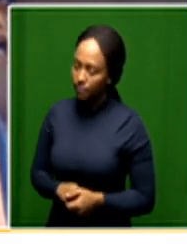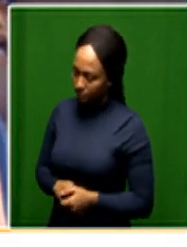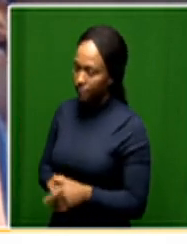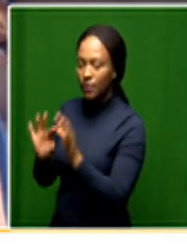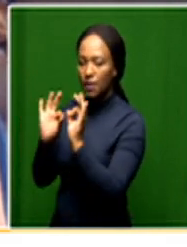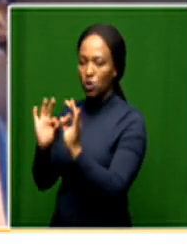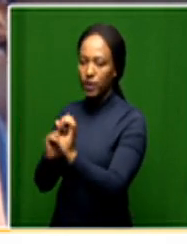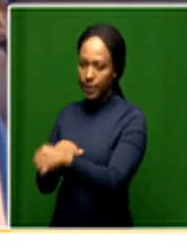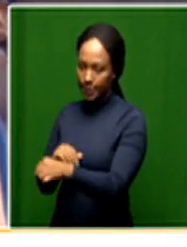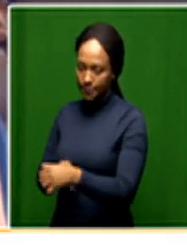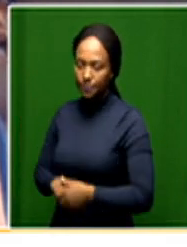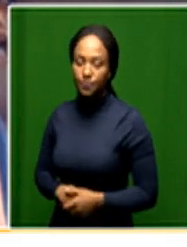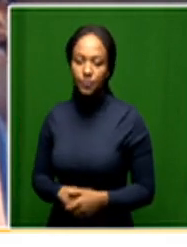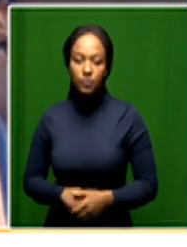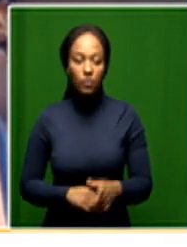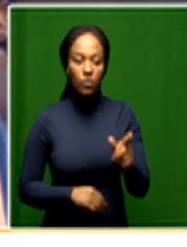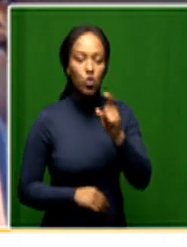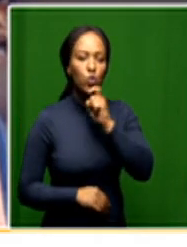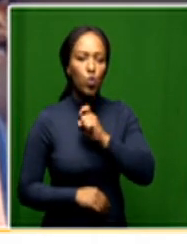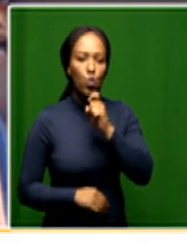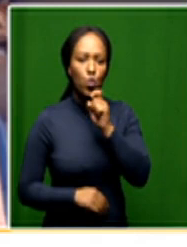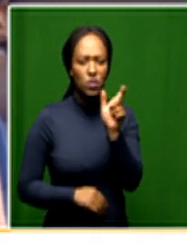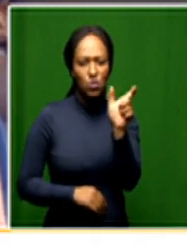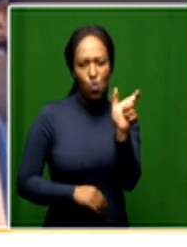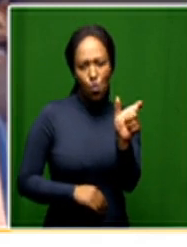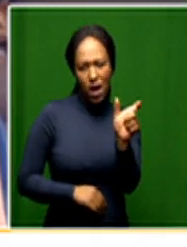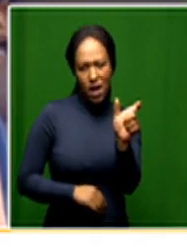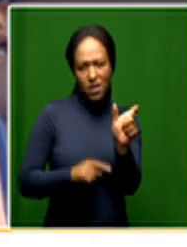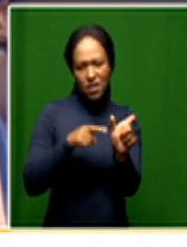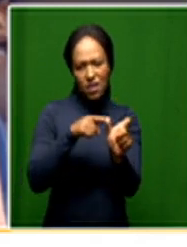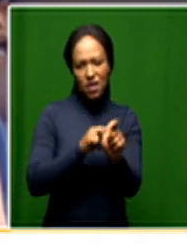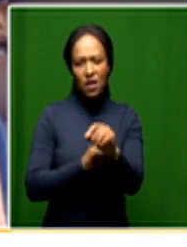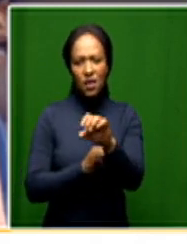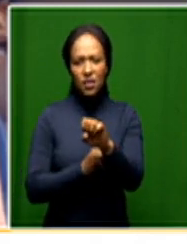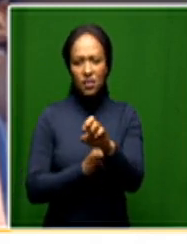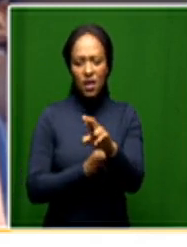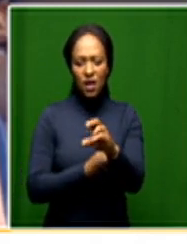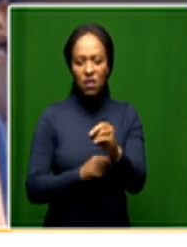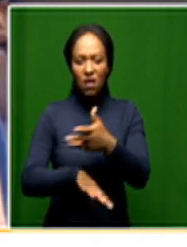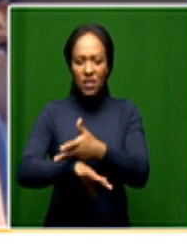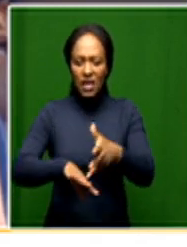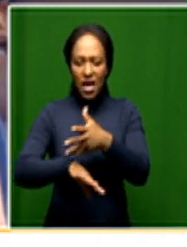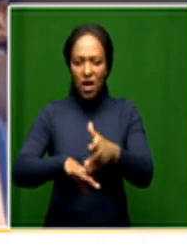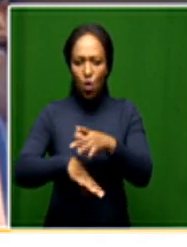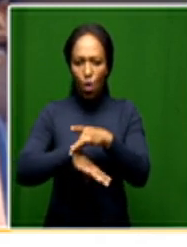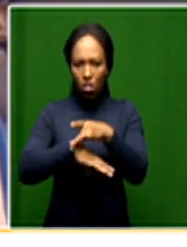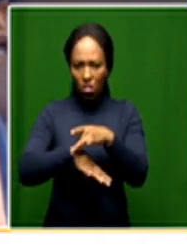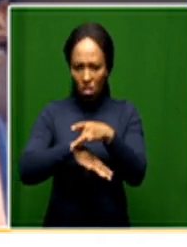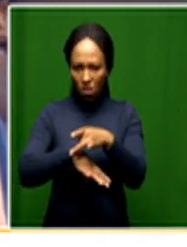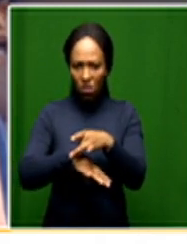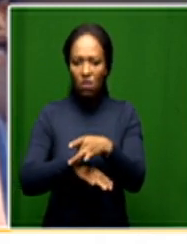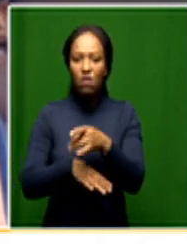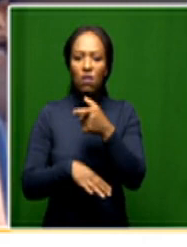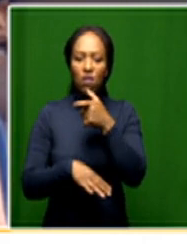Absolutely, absolutely. Yeah. So you use a term in all of this called seroprevalence. I hope I'm pronouncing it right. And from